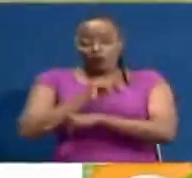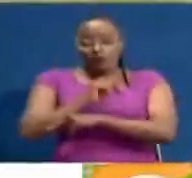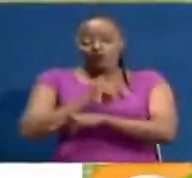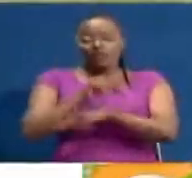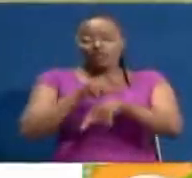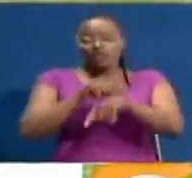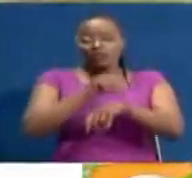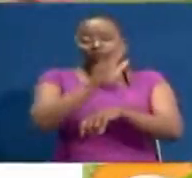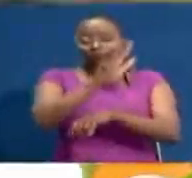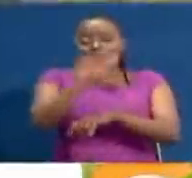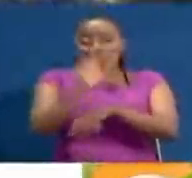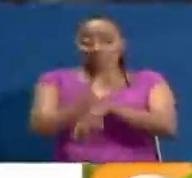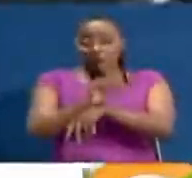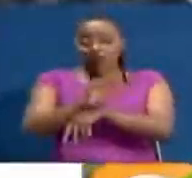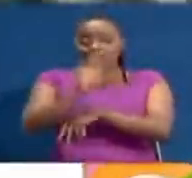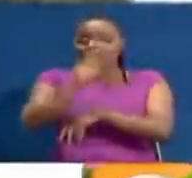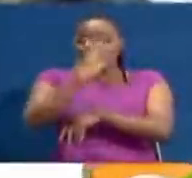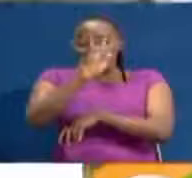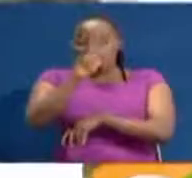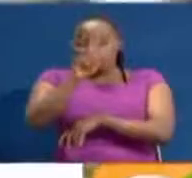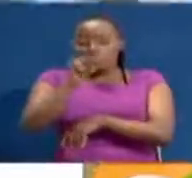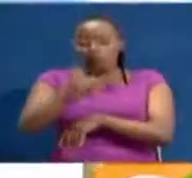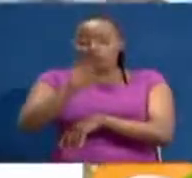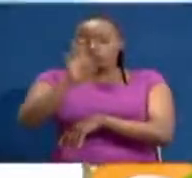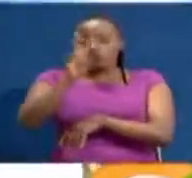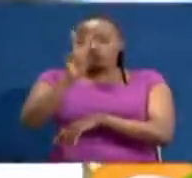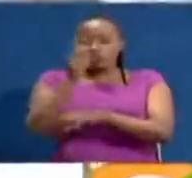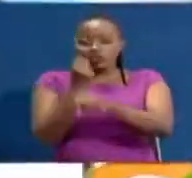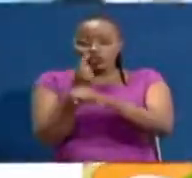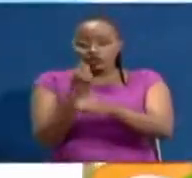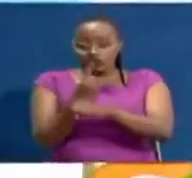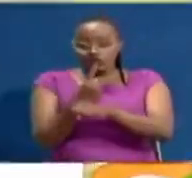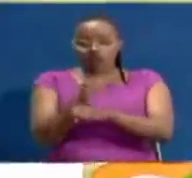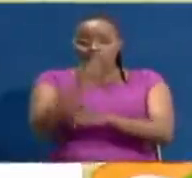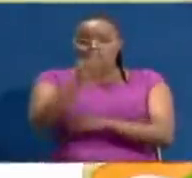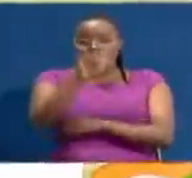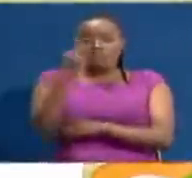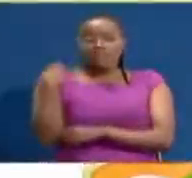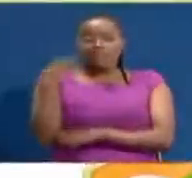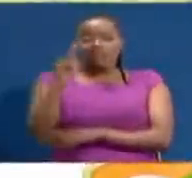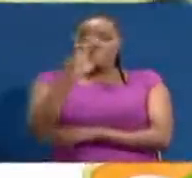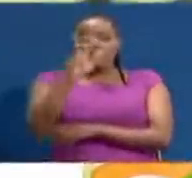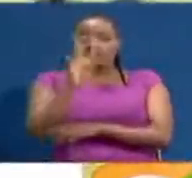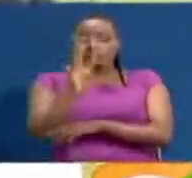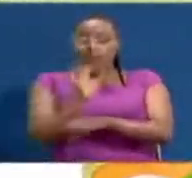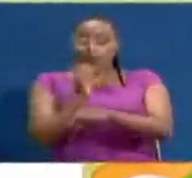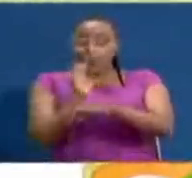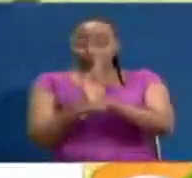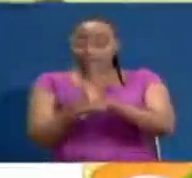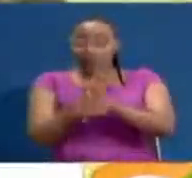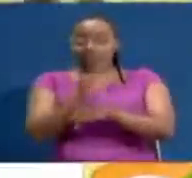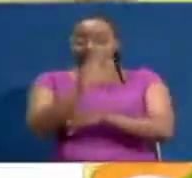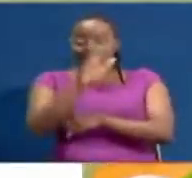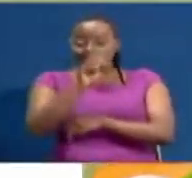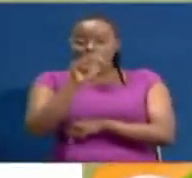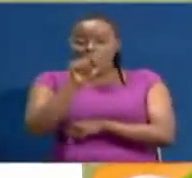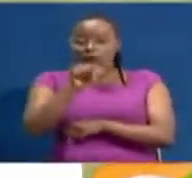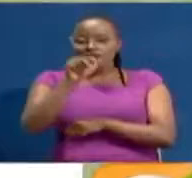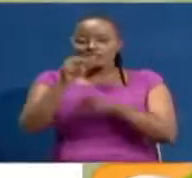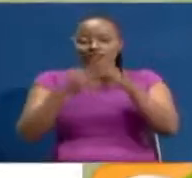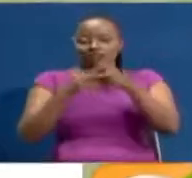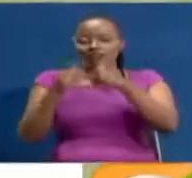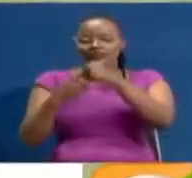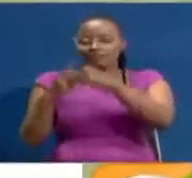in a time of 33 minutes, 31.42 seconds. Daisy Cherotich came second in 34 minutes. 3.76 seconds.